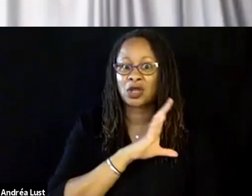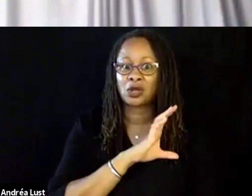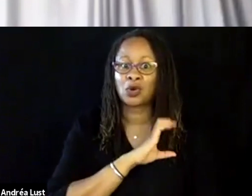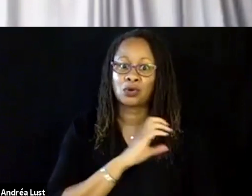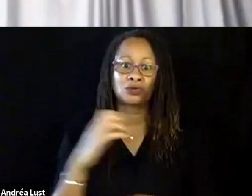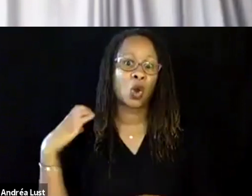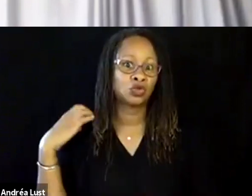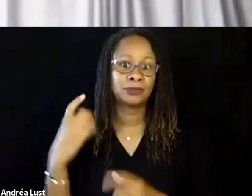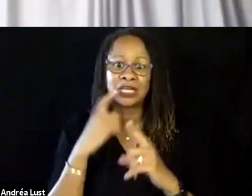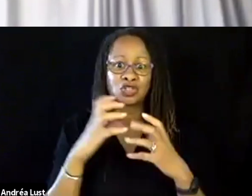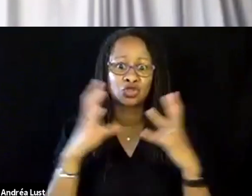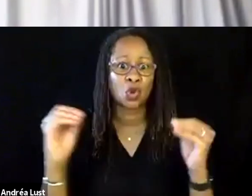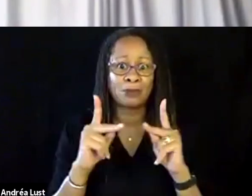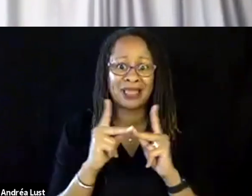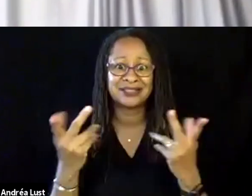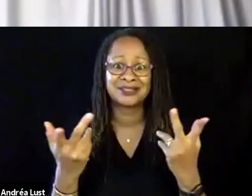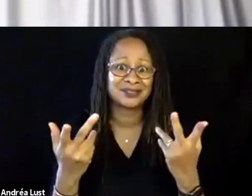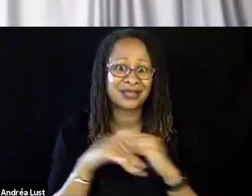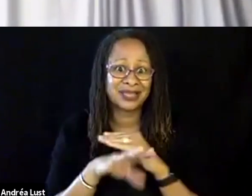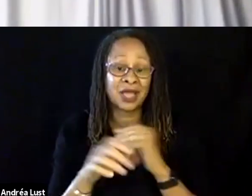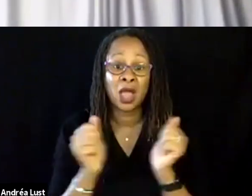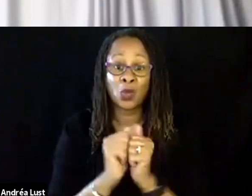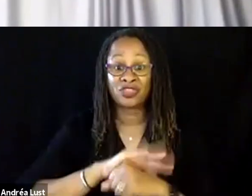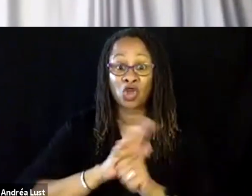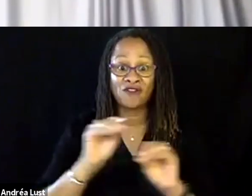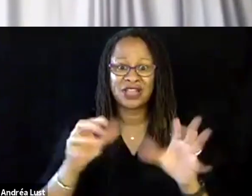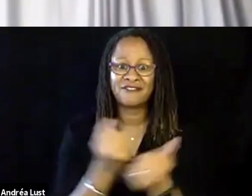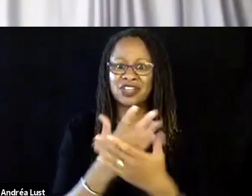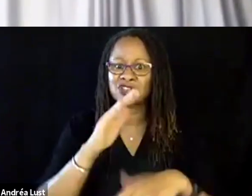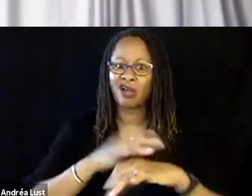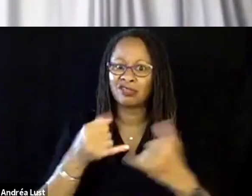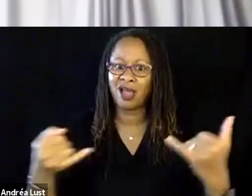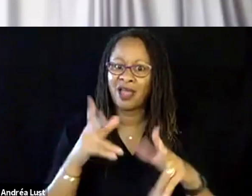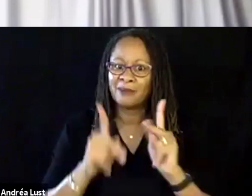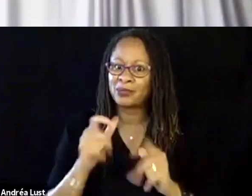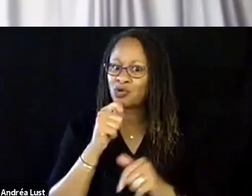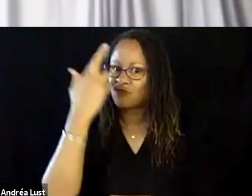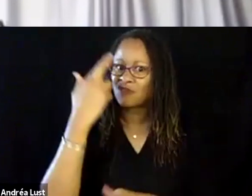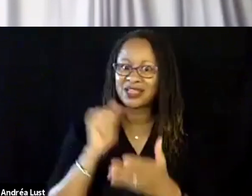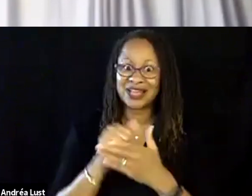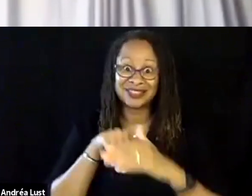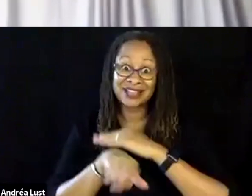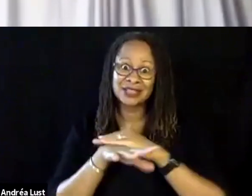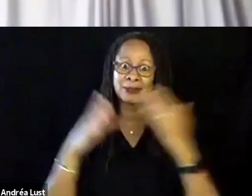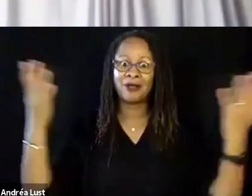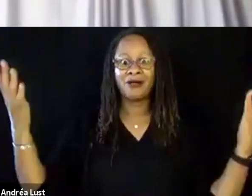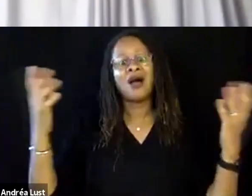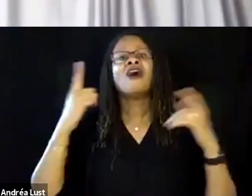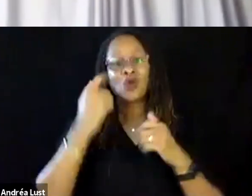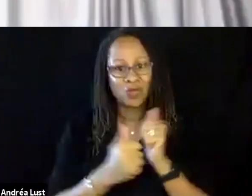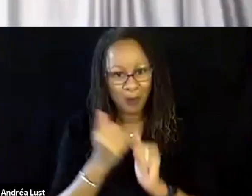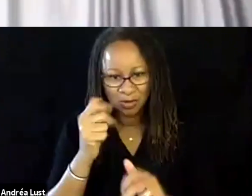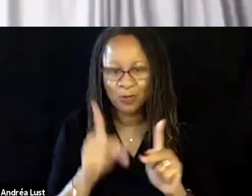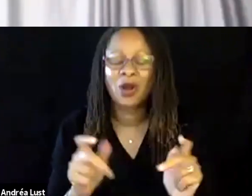are accessible. And even with COVID, you know, now everything's online, which people don't realize is accessible for the most part to